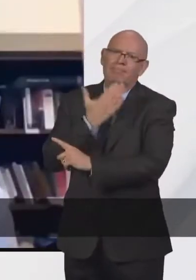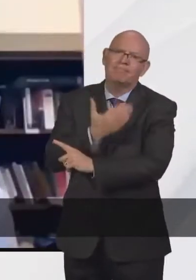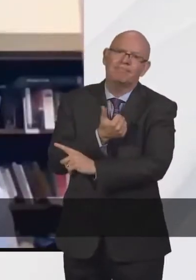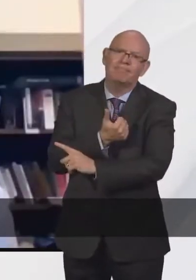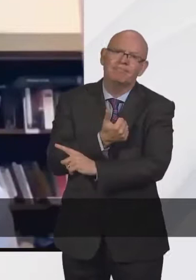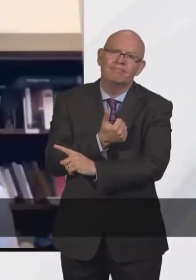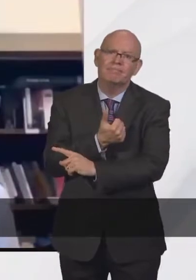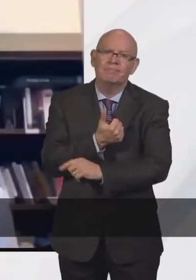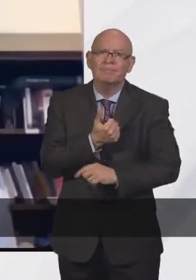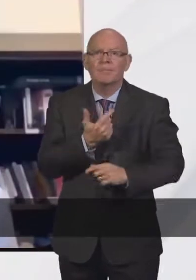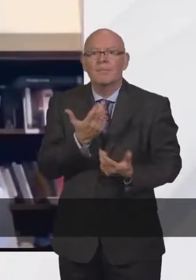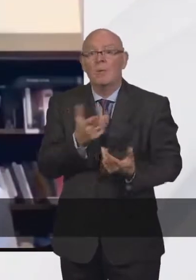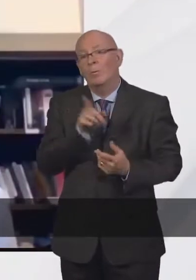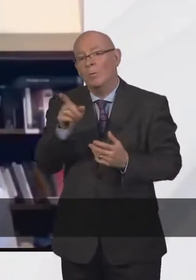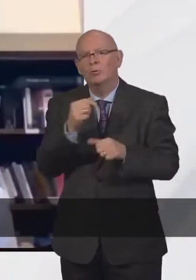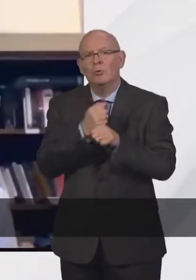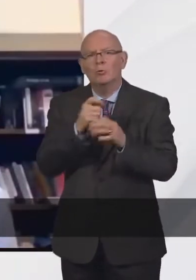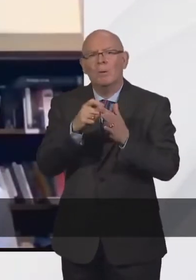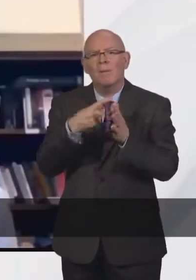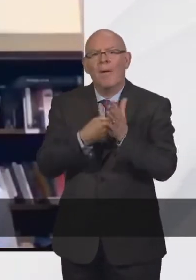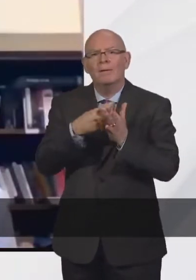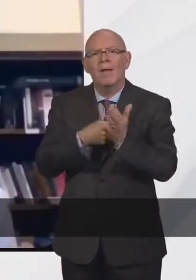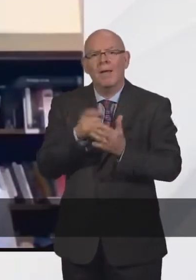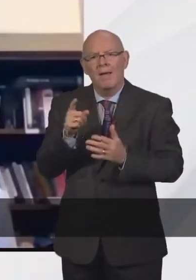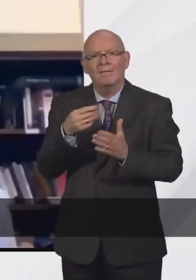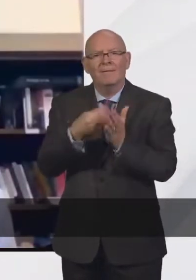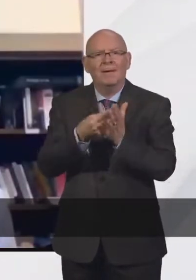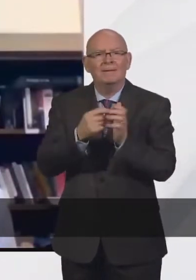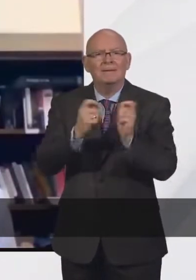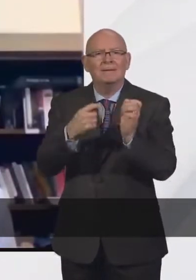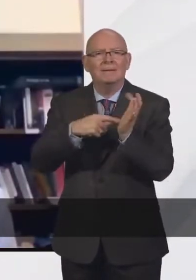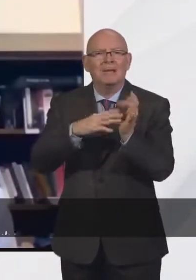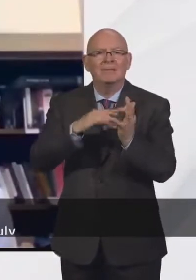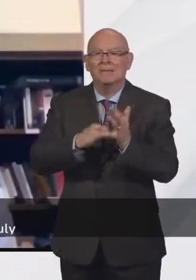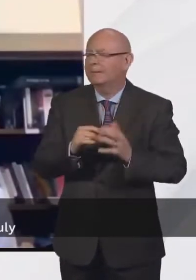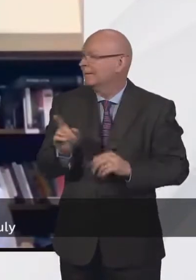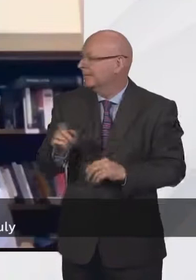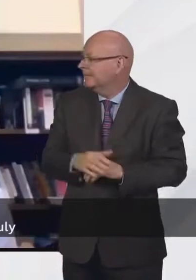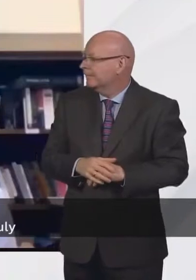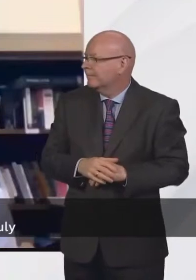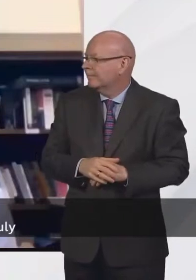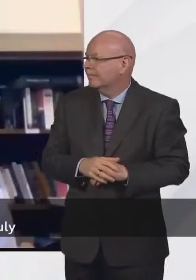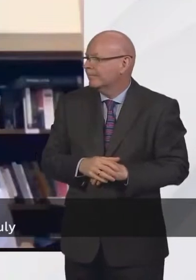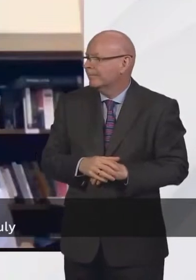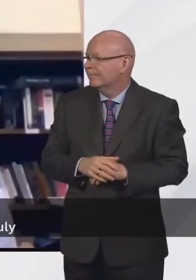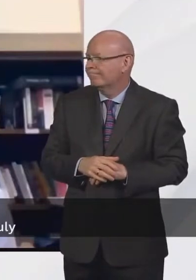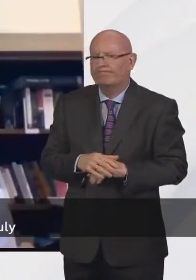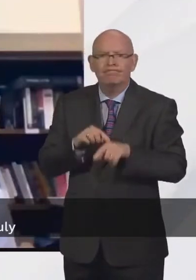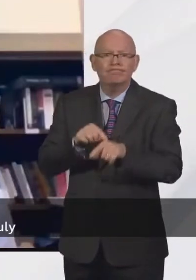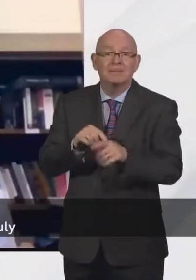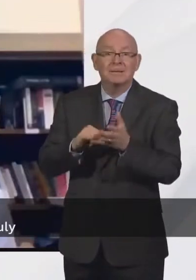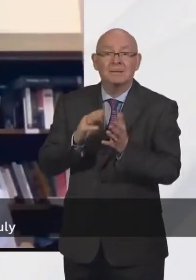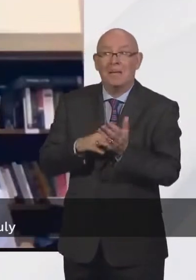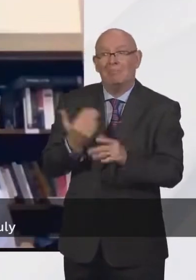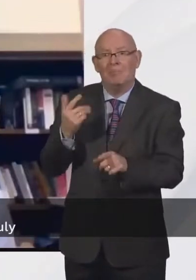second question. Do you support the decision the government's announced today to loosen these restrictions on July the